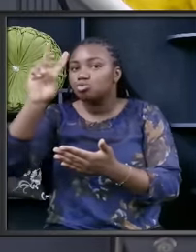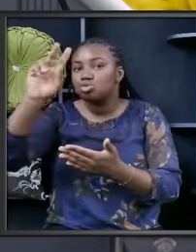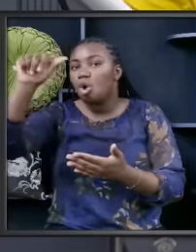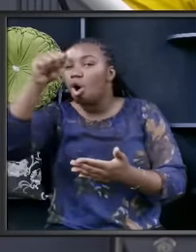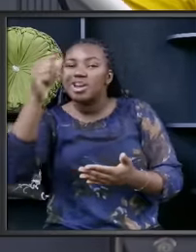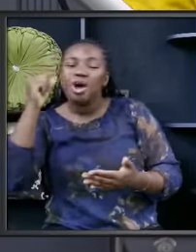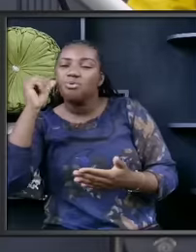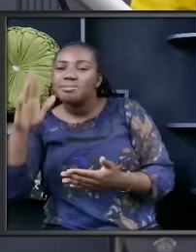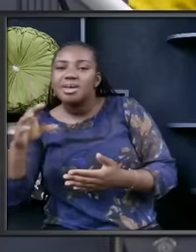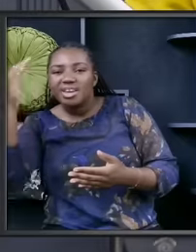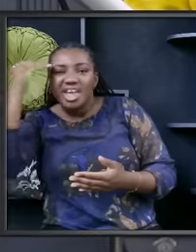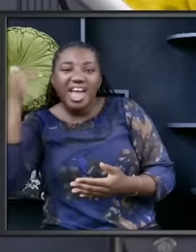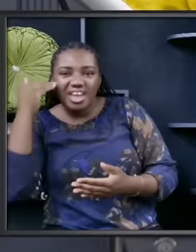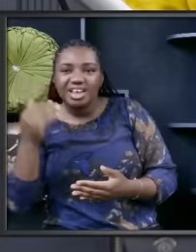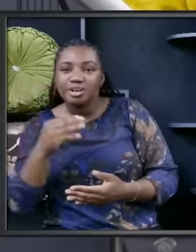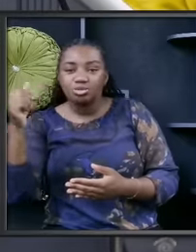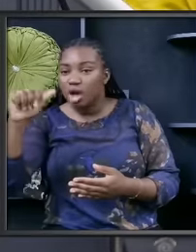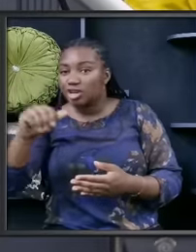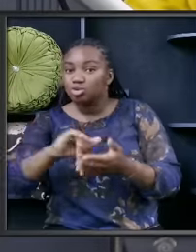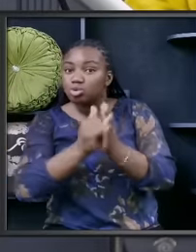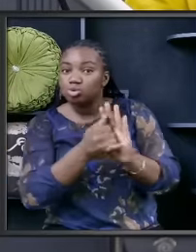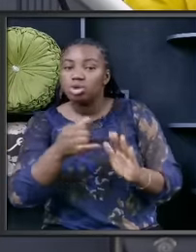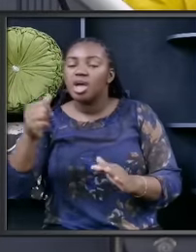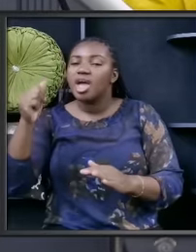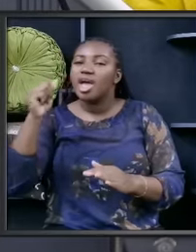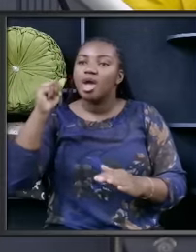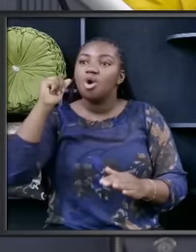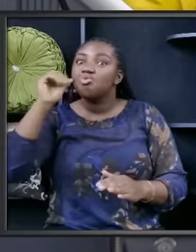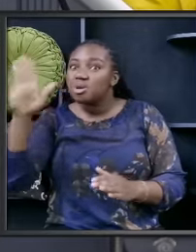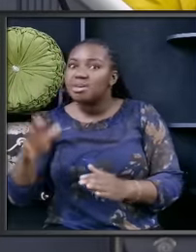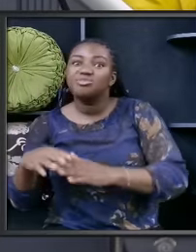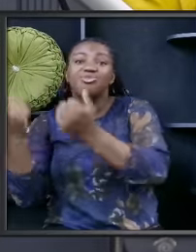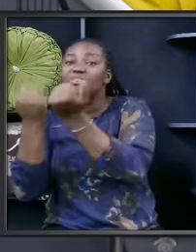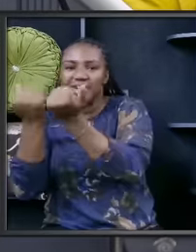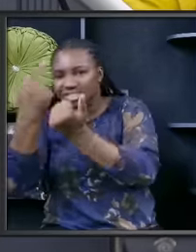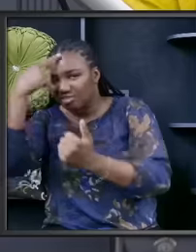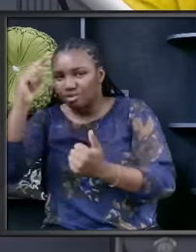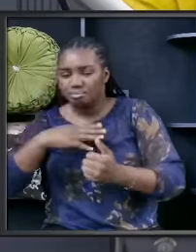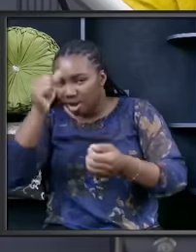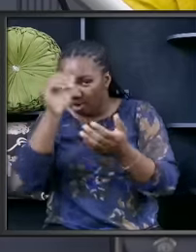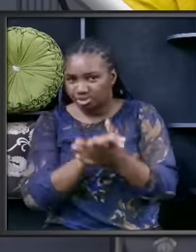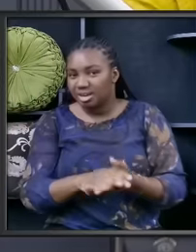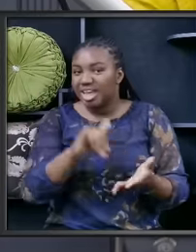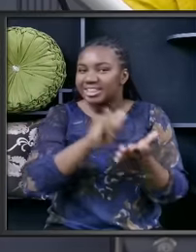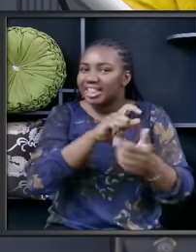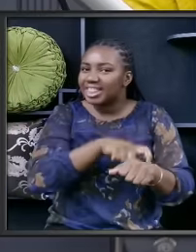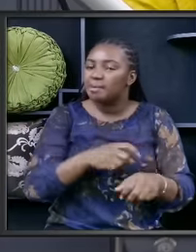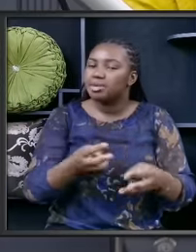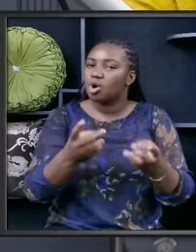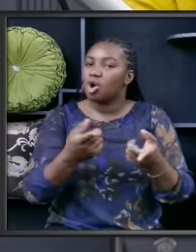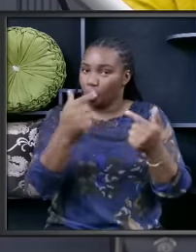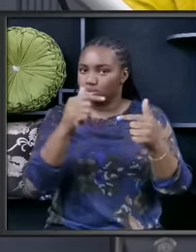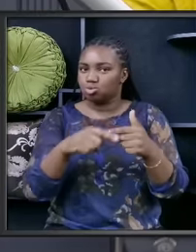The money still there for their father houses. That time we won't marry me. My people tell and